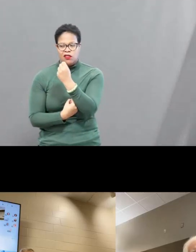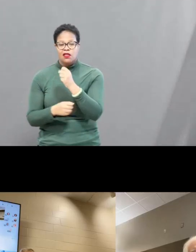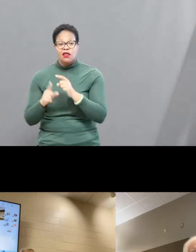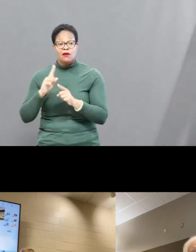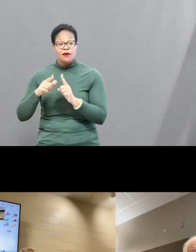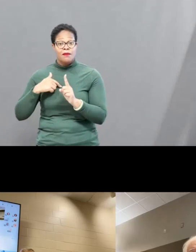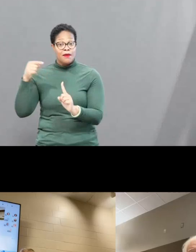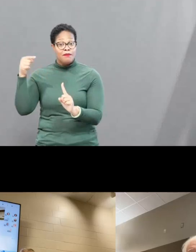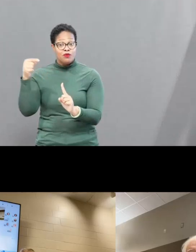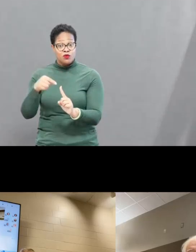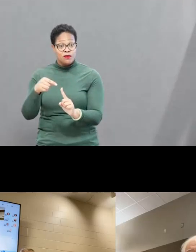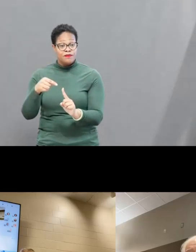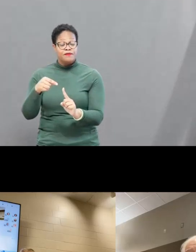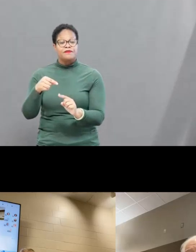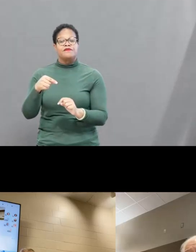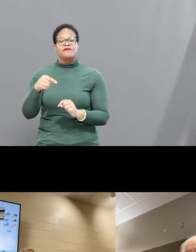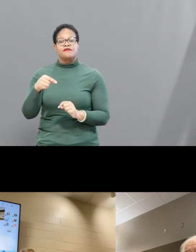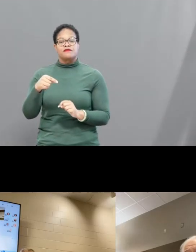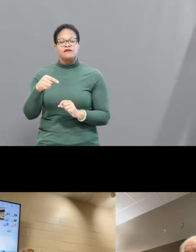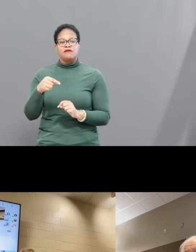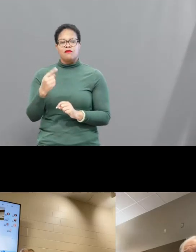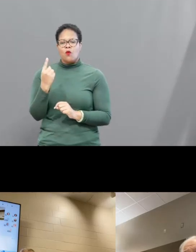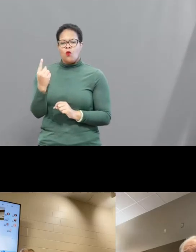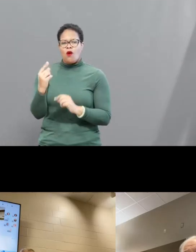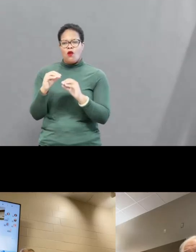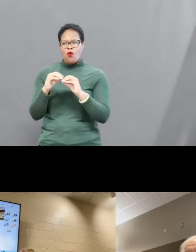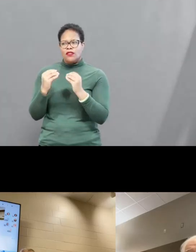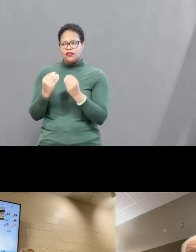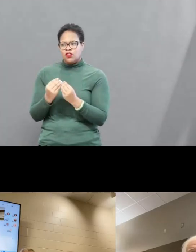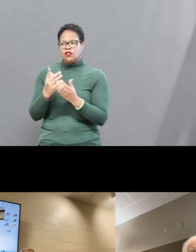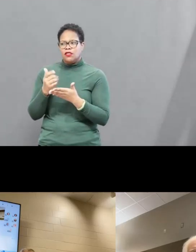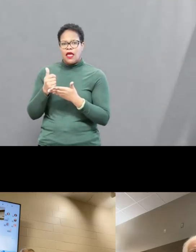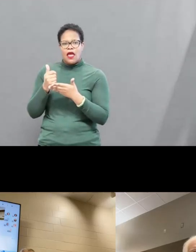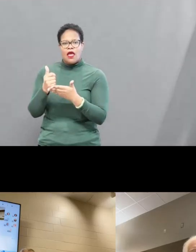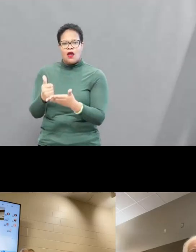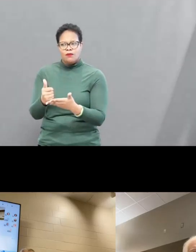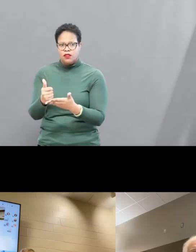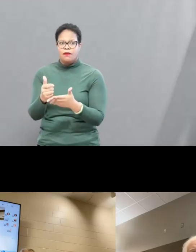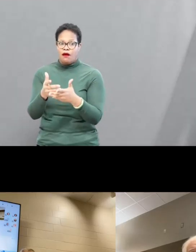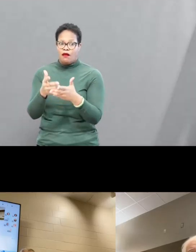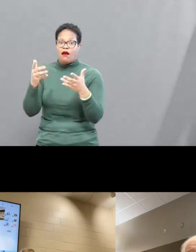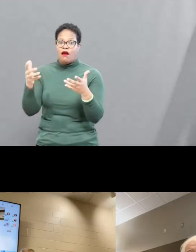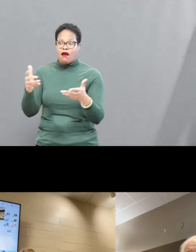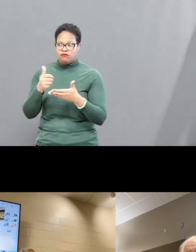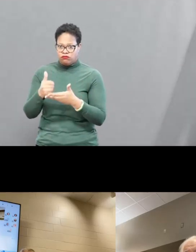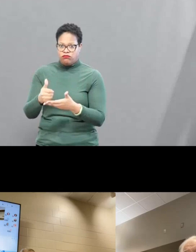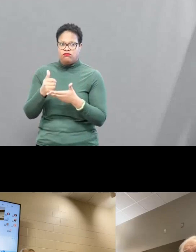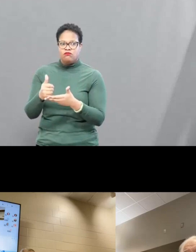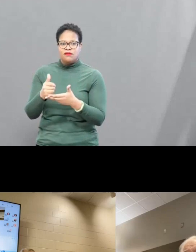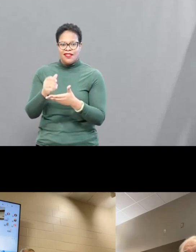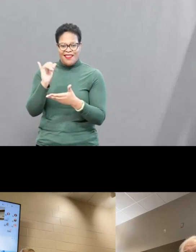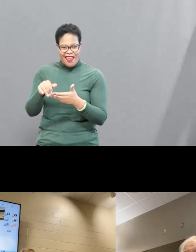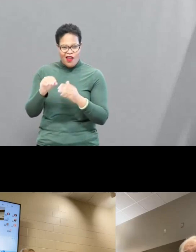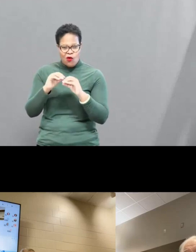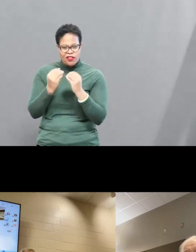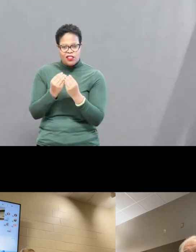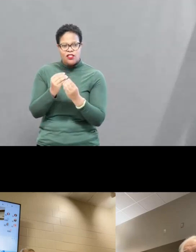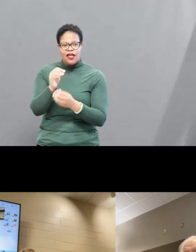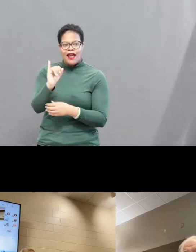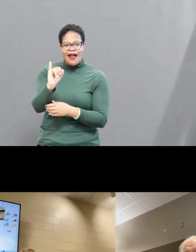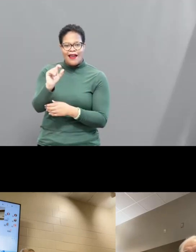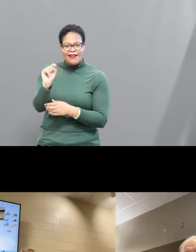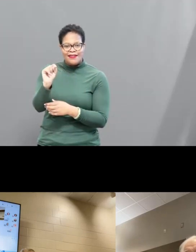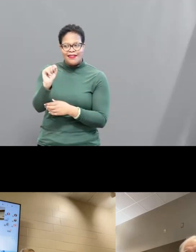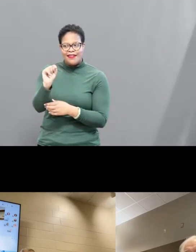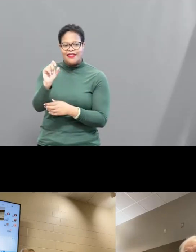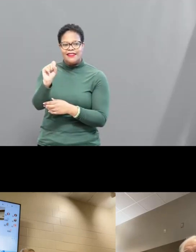where I'm going with this is one of their organizations that helps them a great deal is a IT